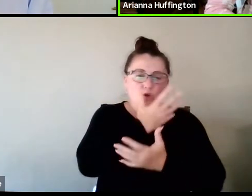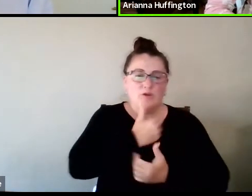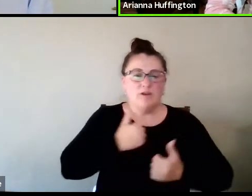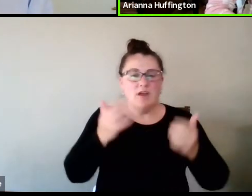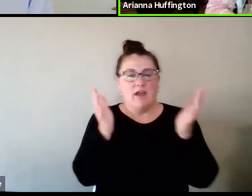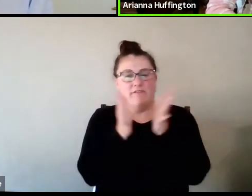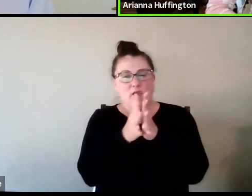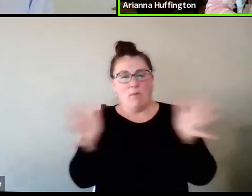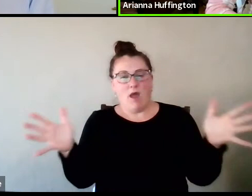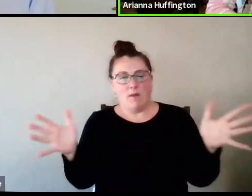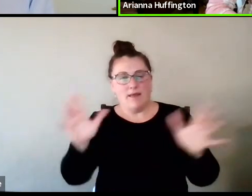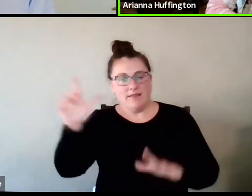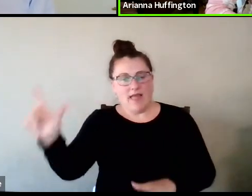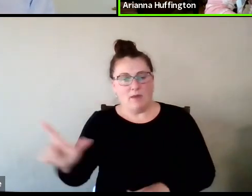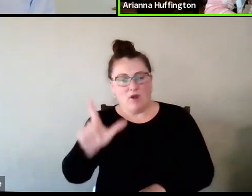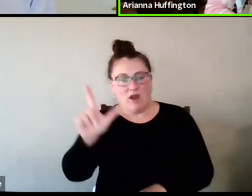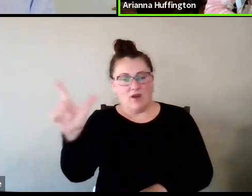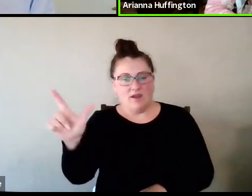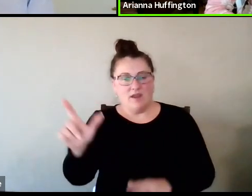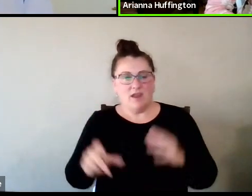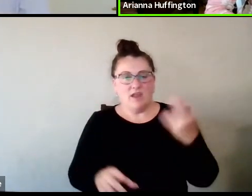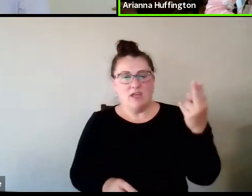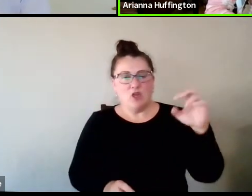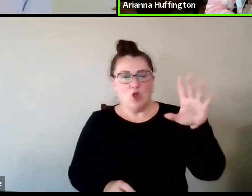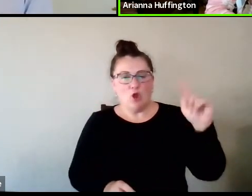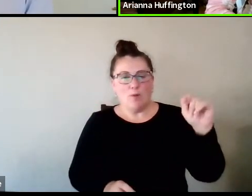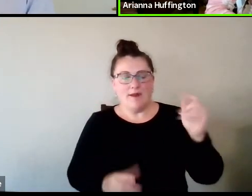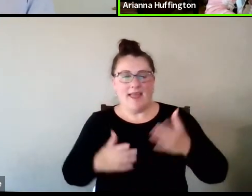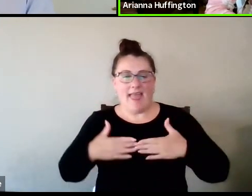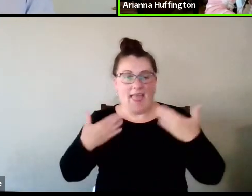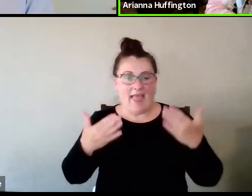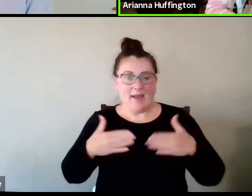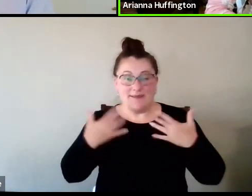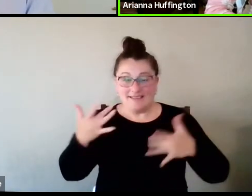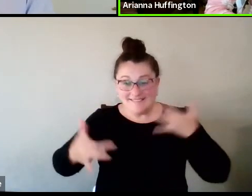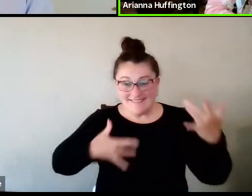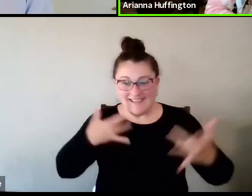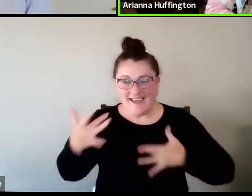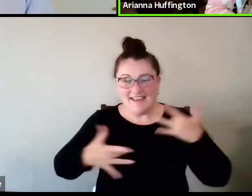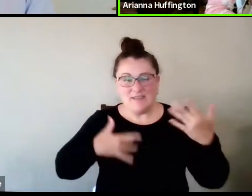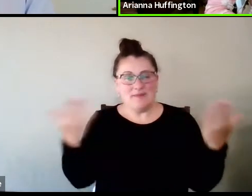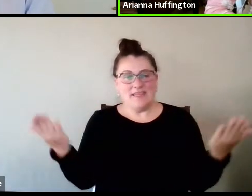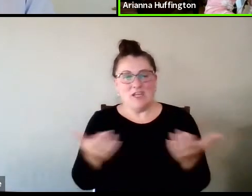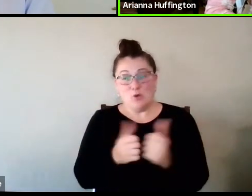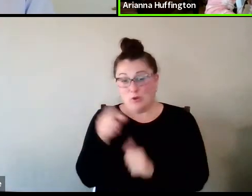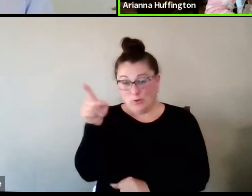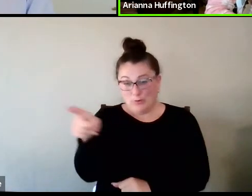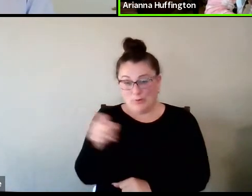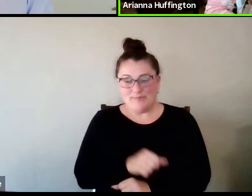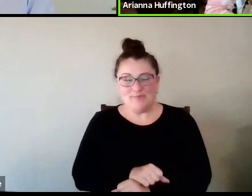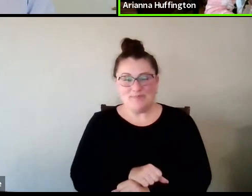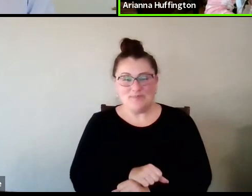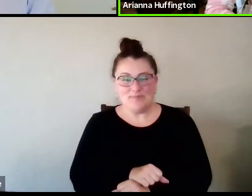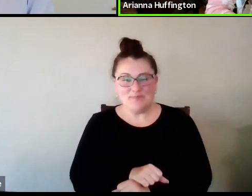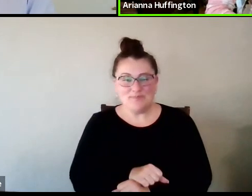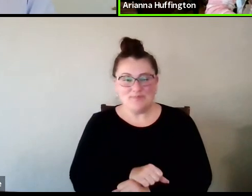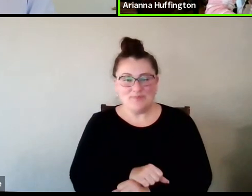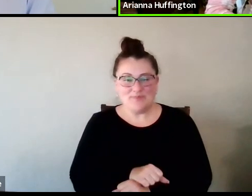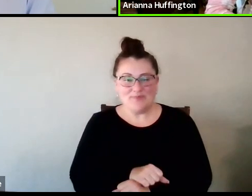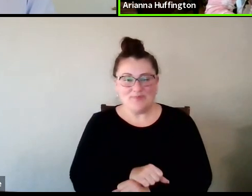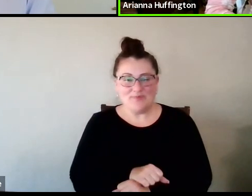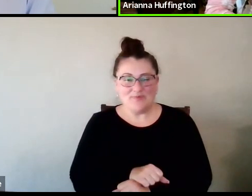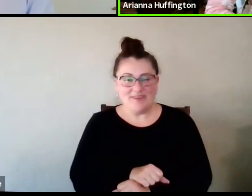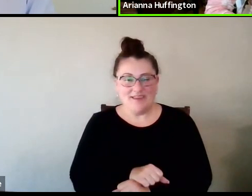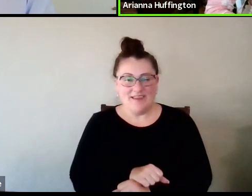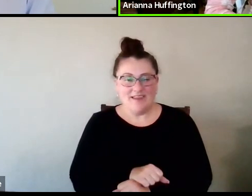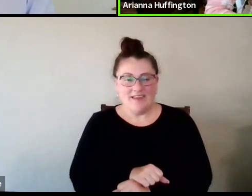library. Hubert, I'm so happy and excited to be here with you. And as the